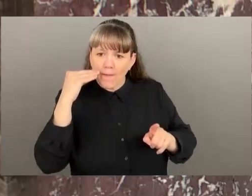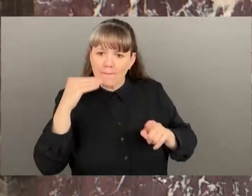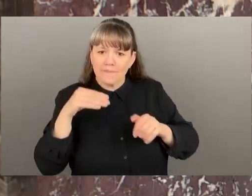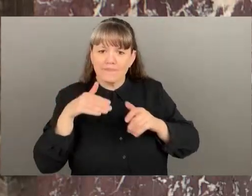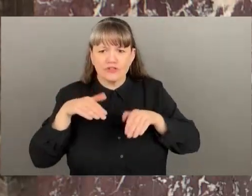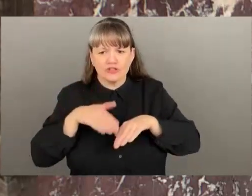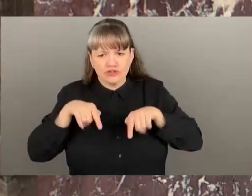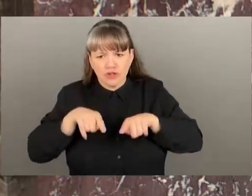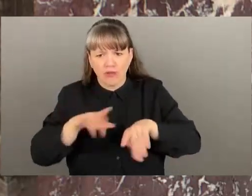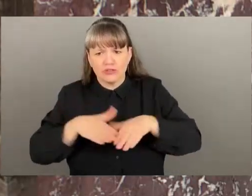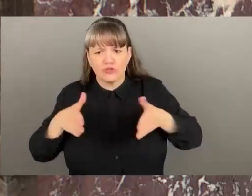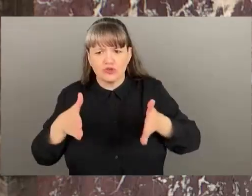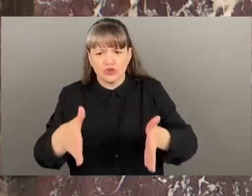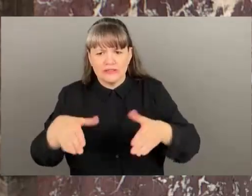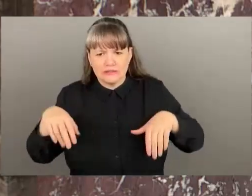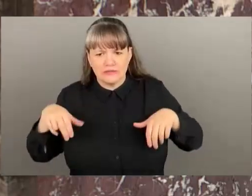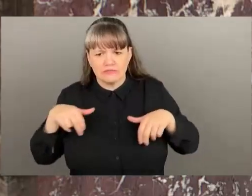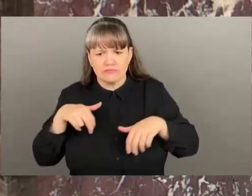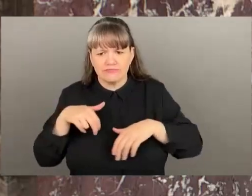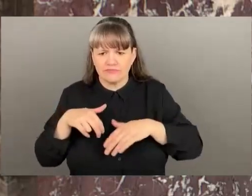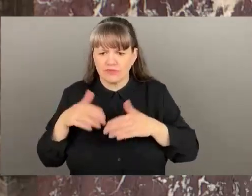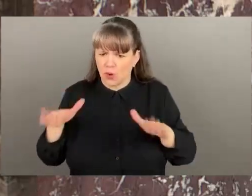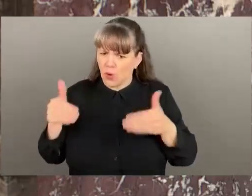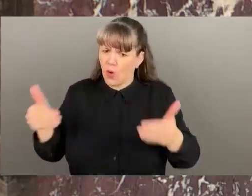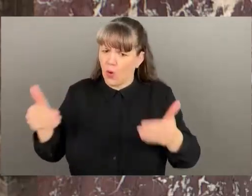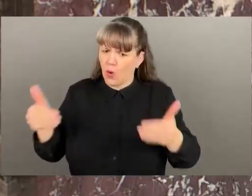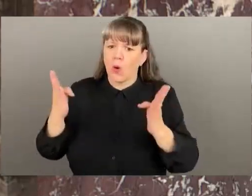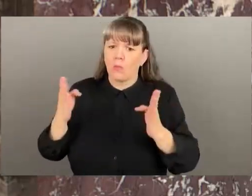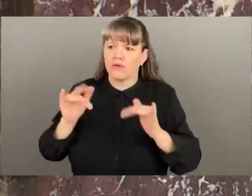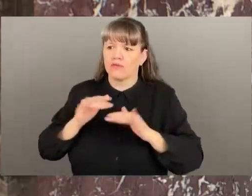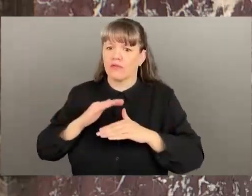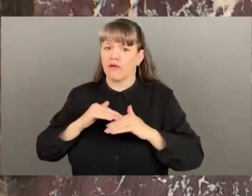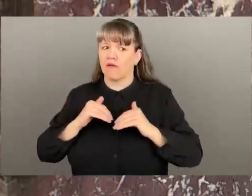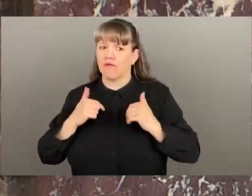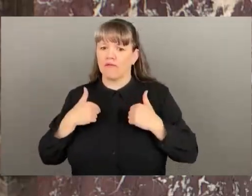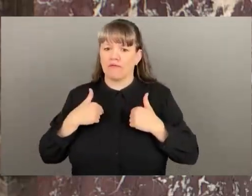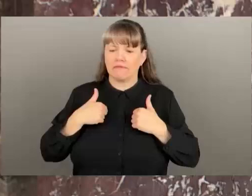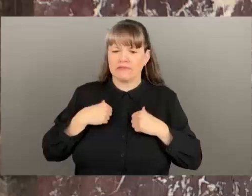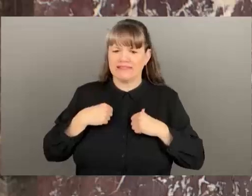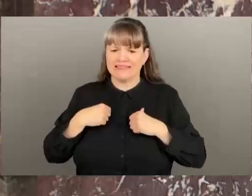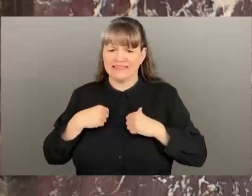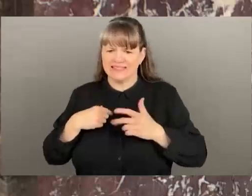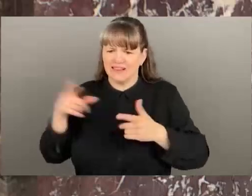we hear that, don't worry, things are better under the NDP, because they're not.